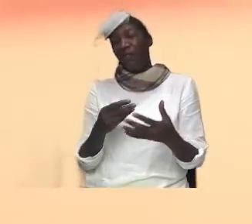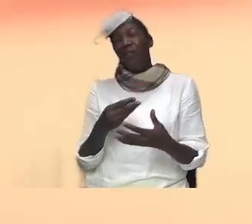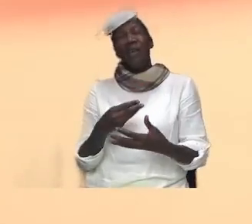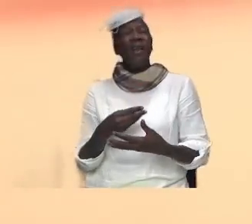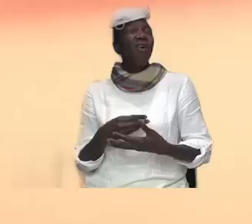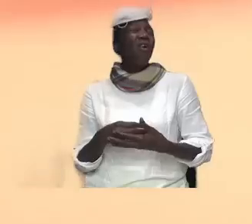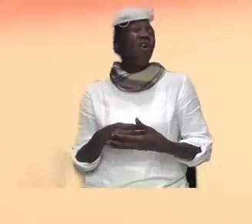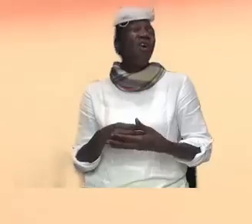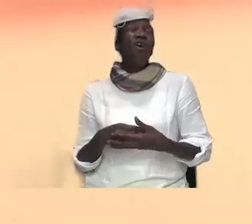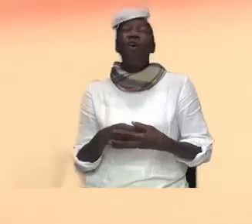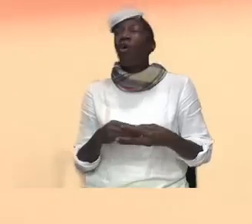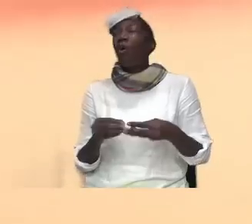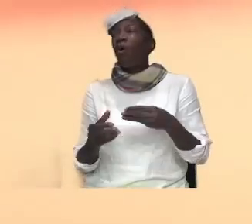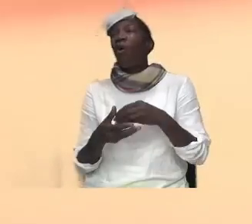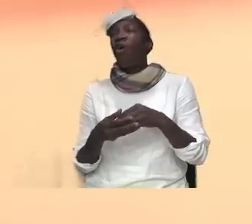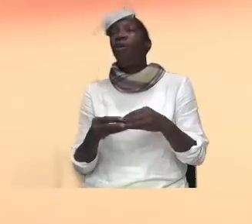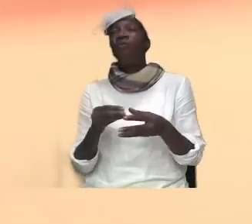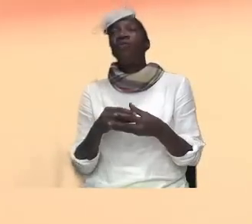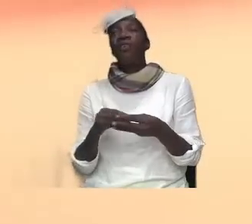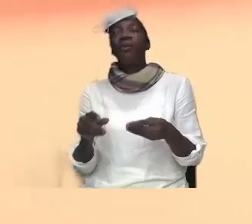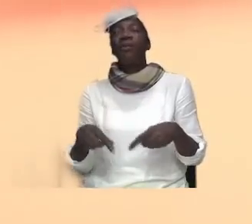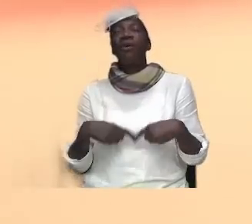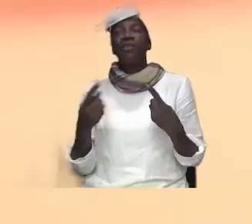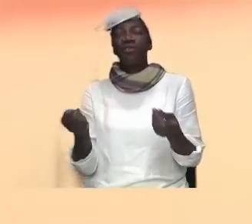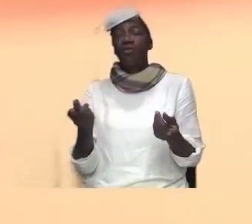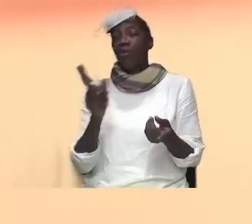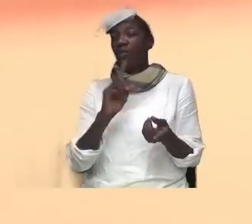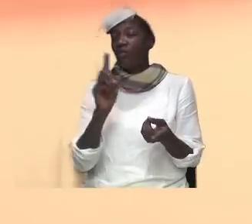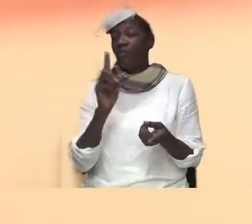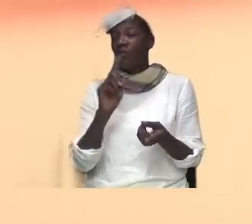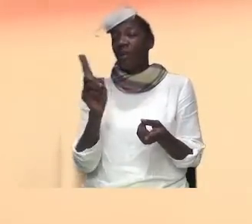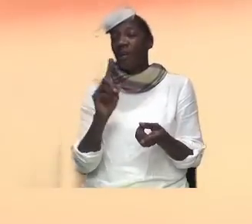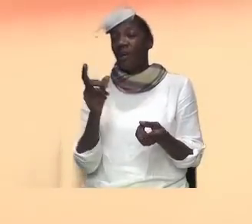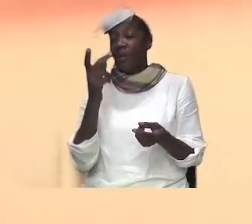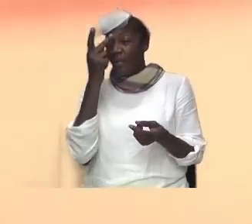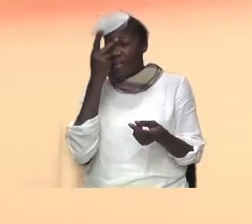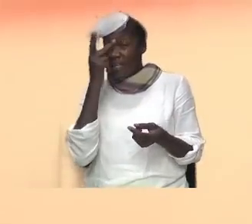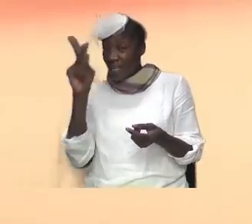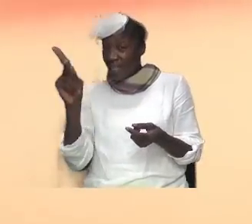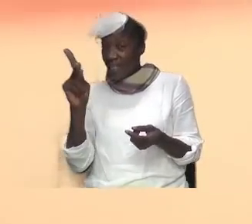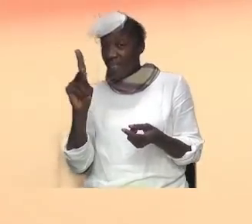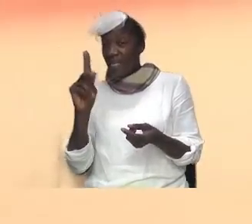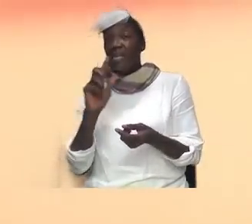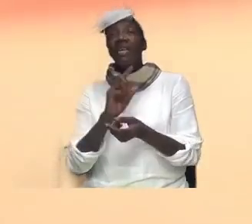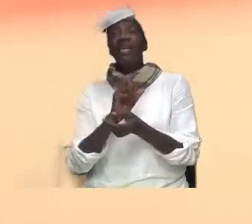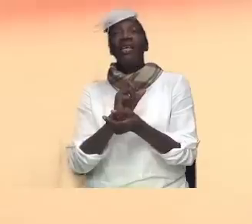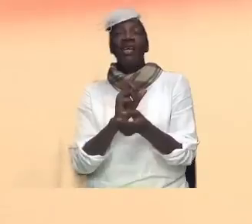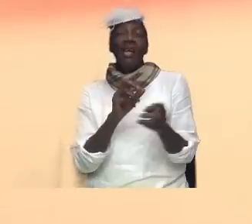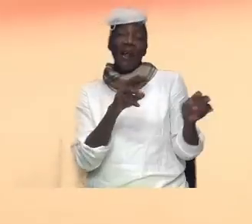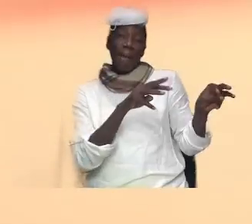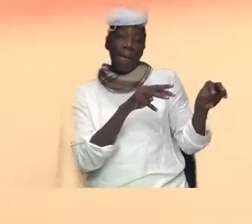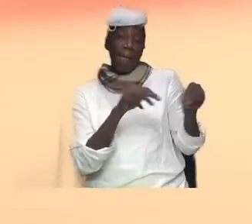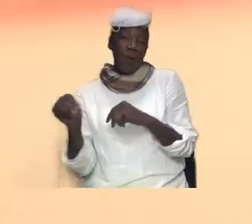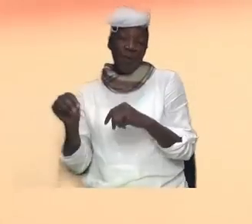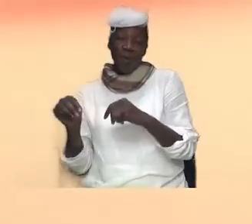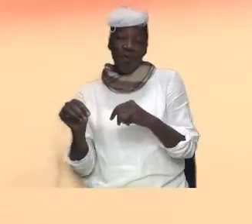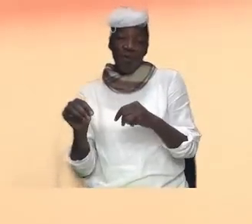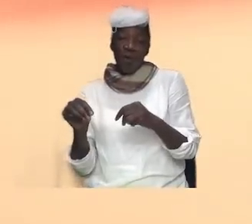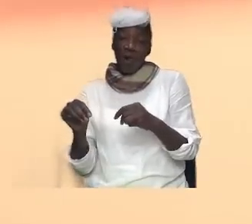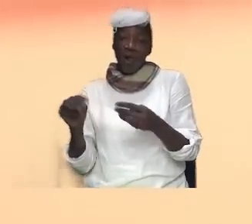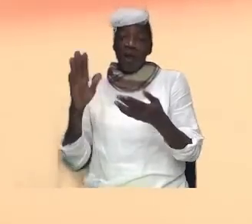with is going somewhere that you can see it transmute, it move from a paper